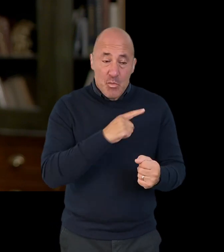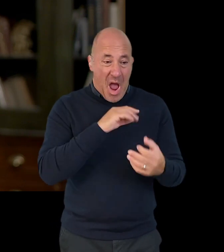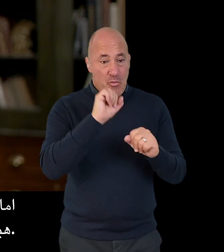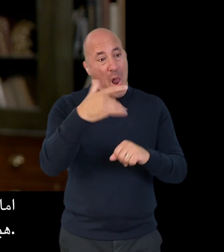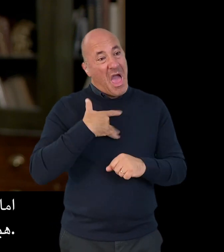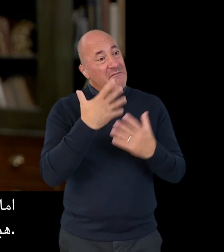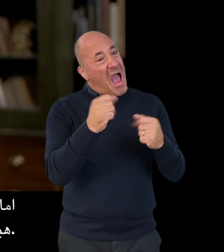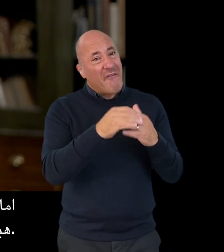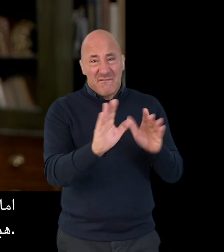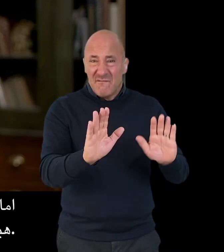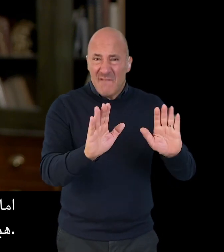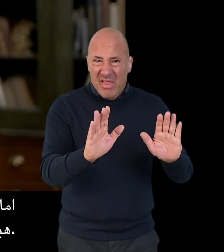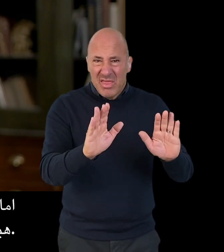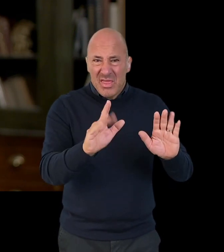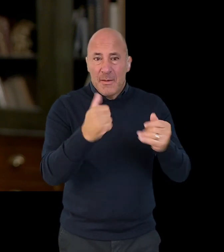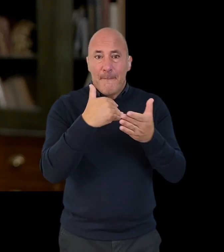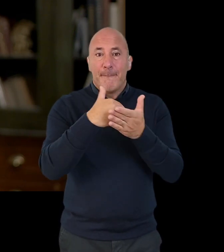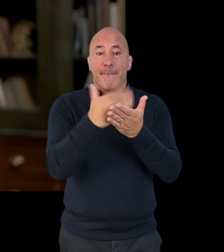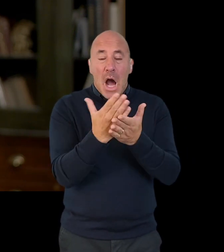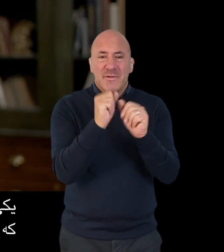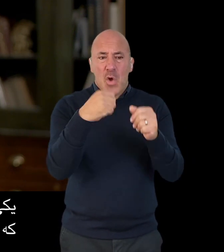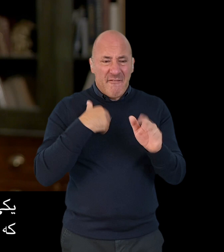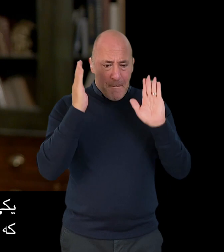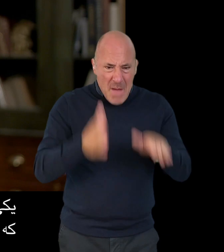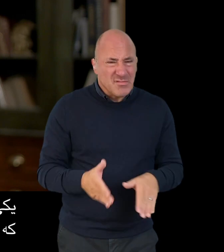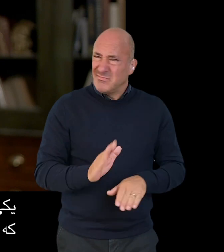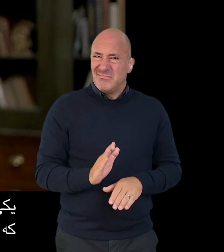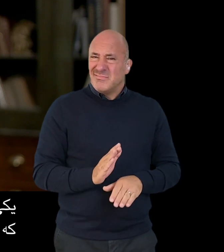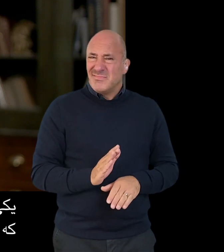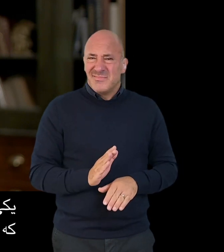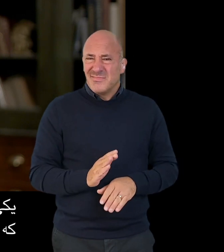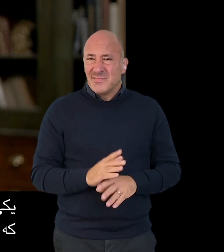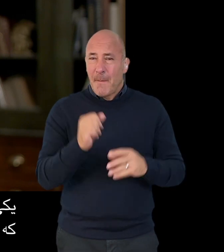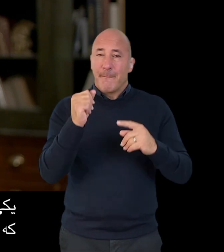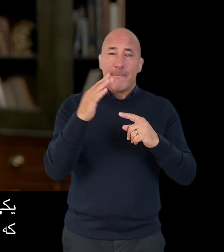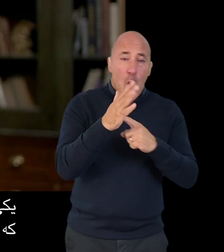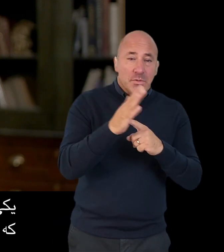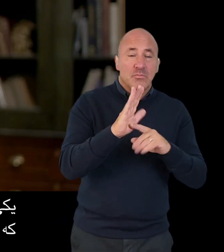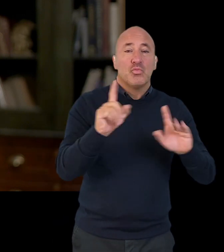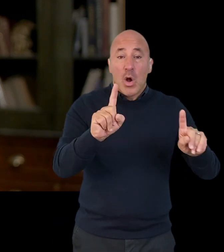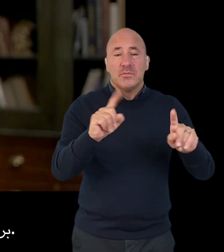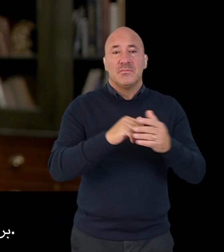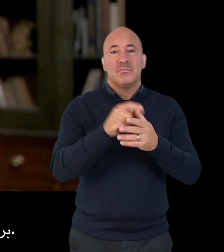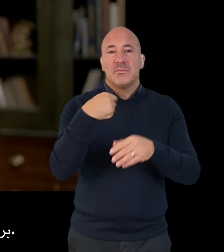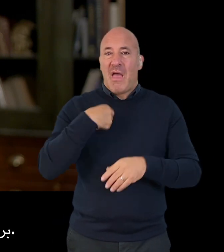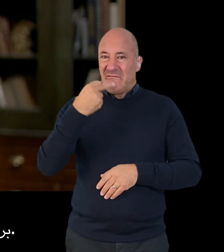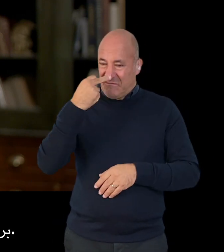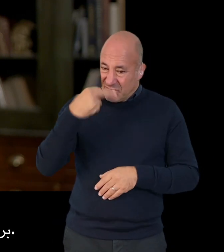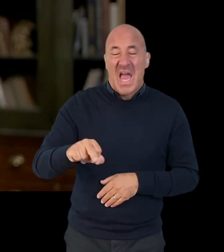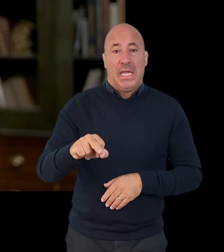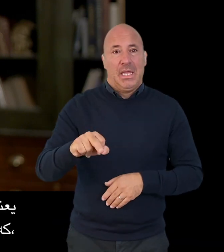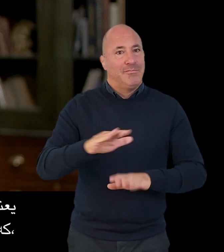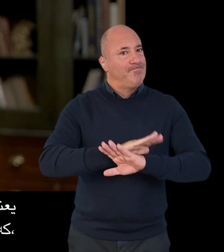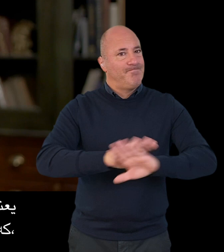life, but not if it's not part of your life. One of the most important things is that you don't fake your asylum